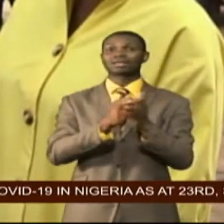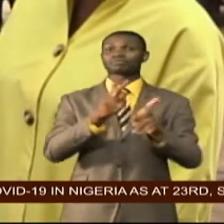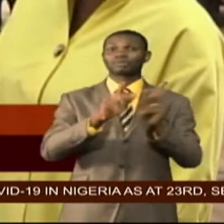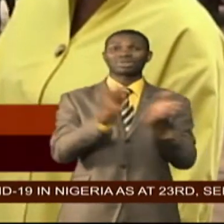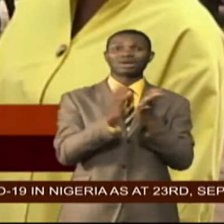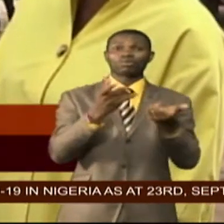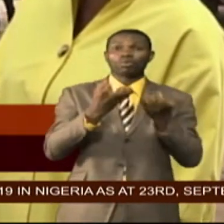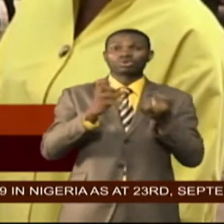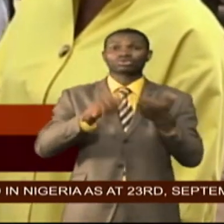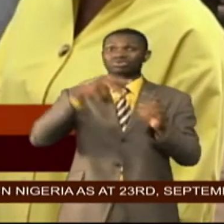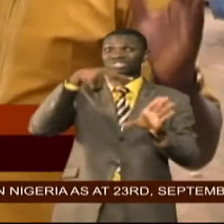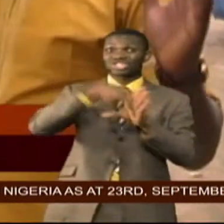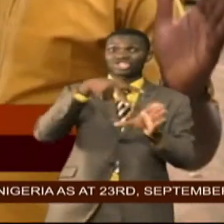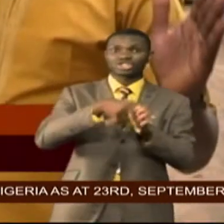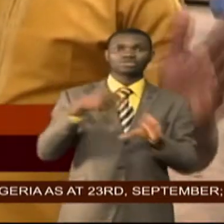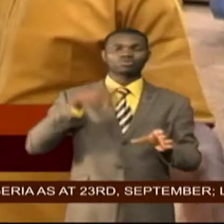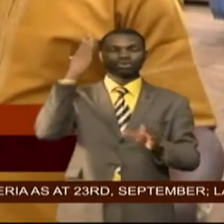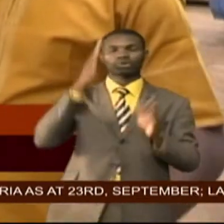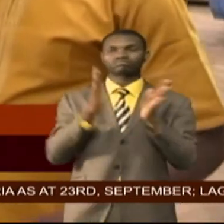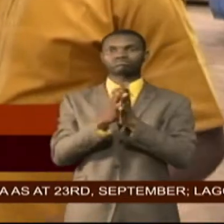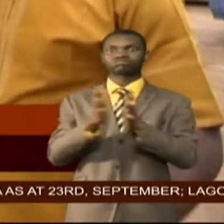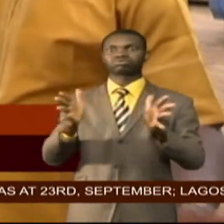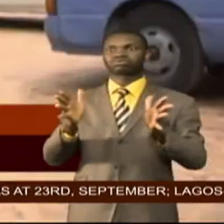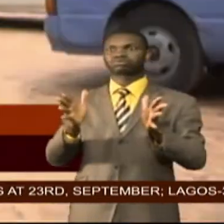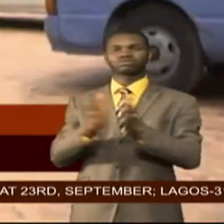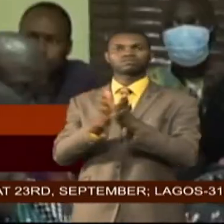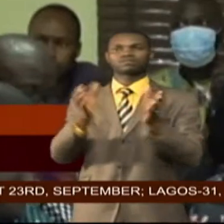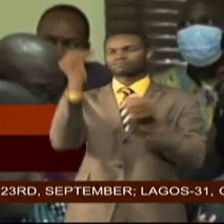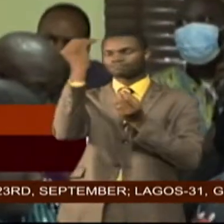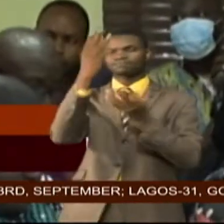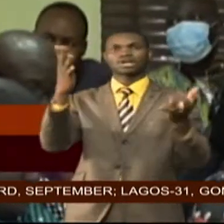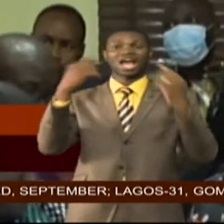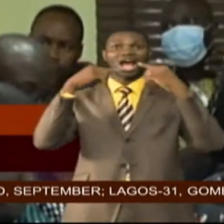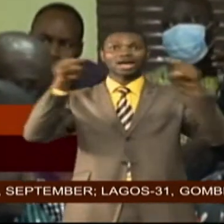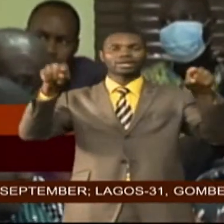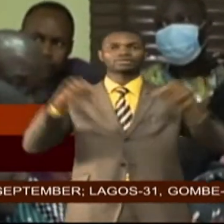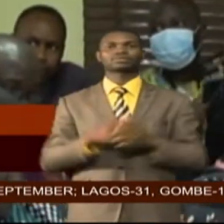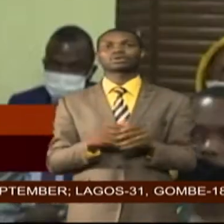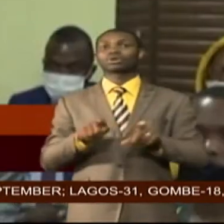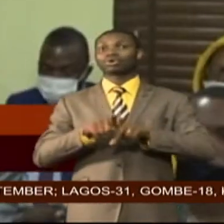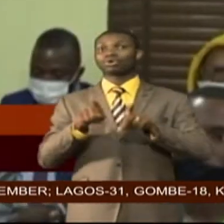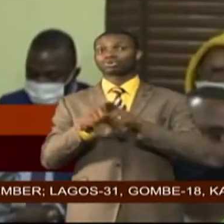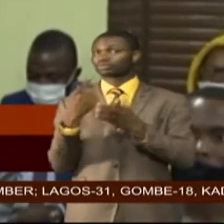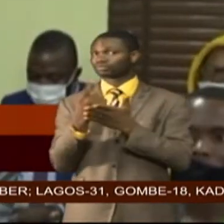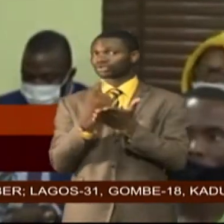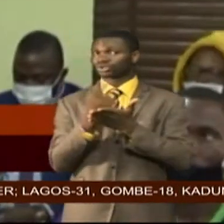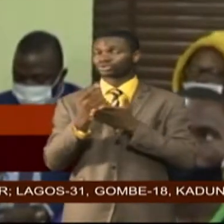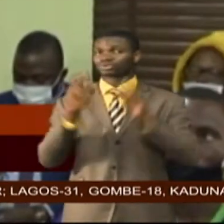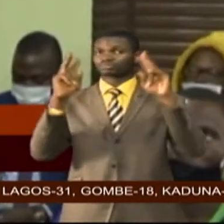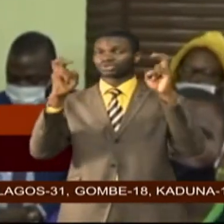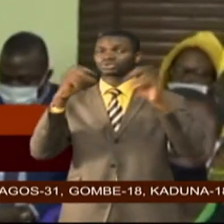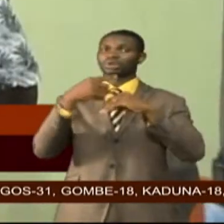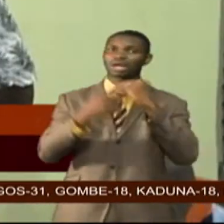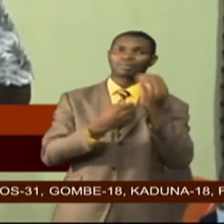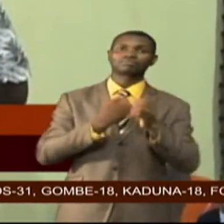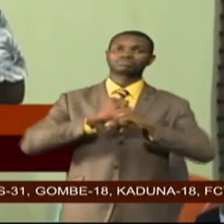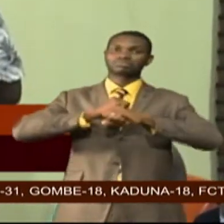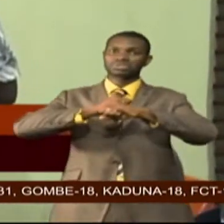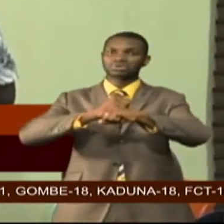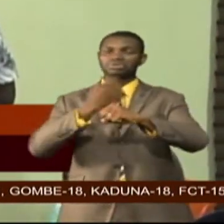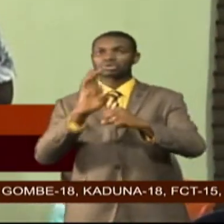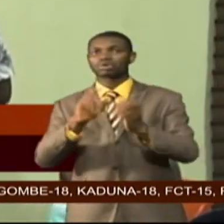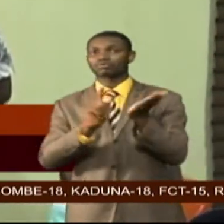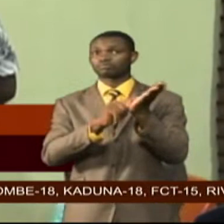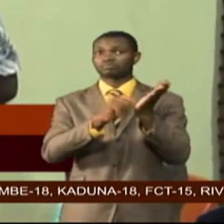votes on the election day. Other issues raised at the media parley include issues that have to do with the security of